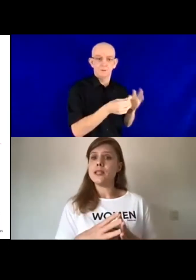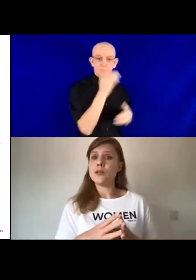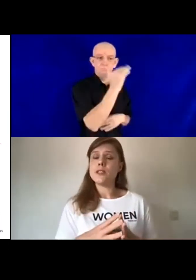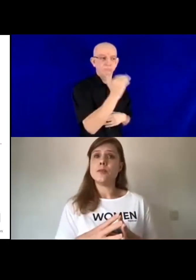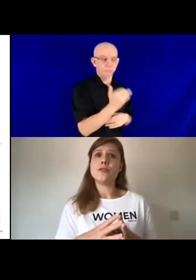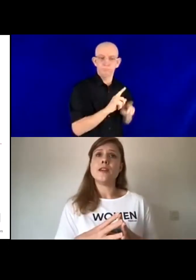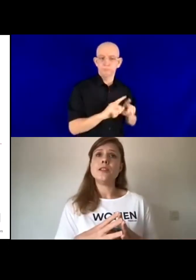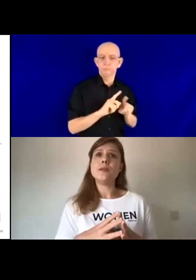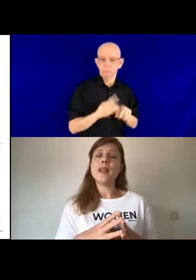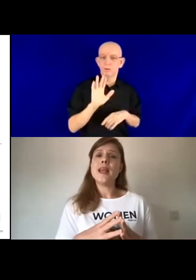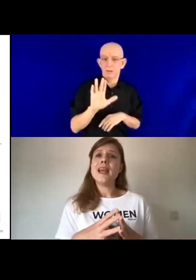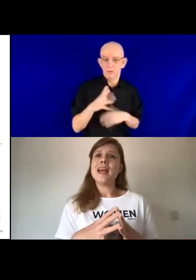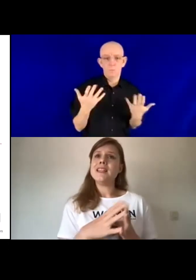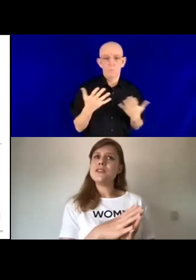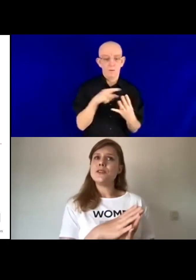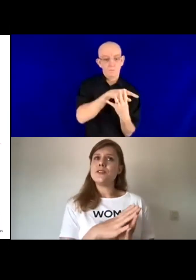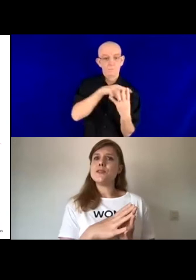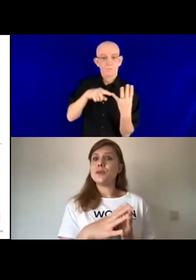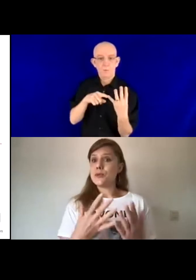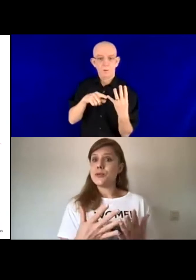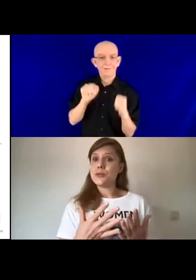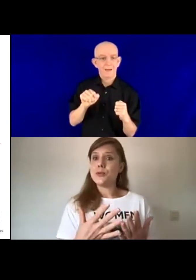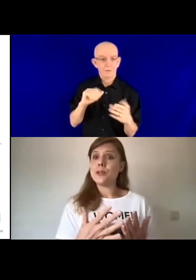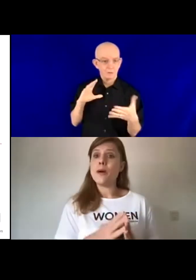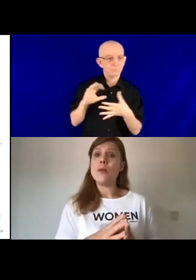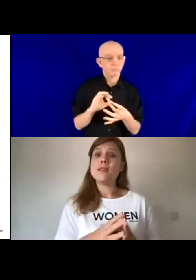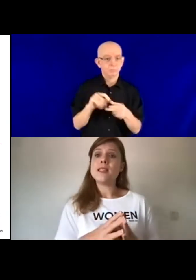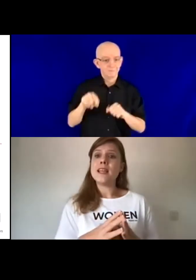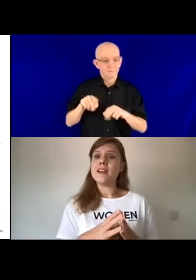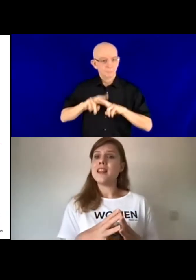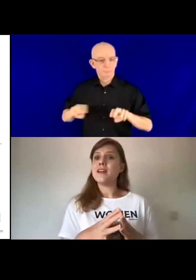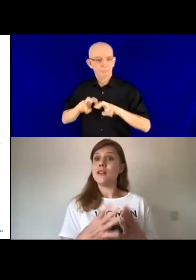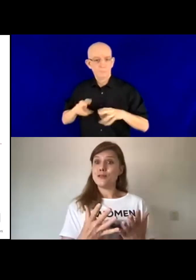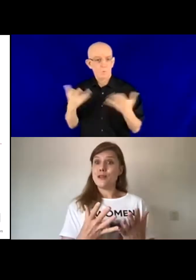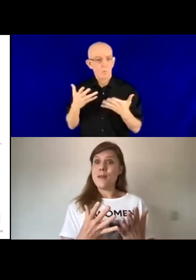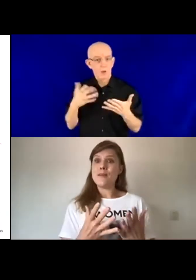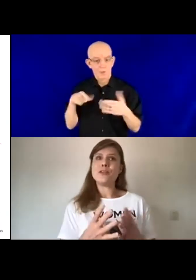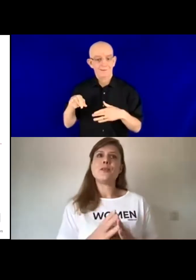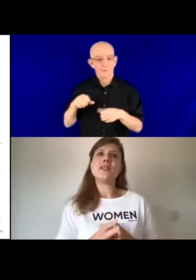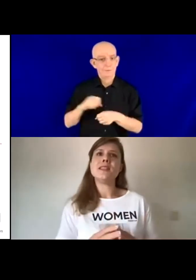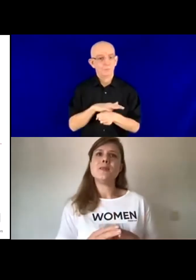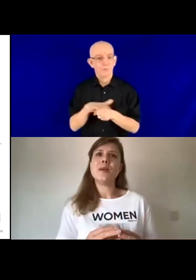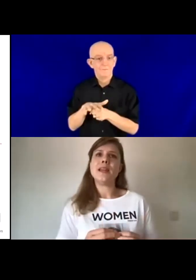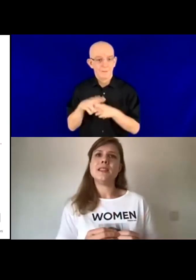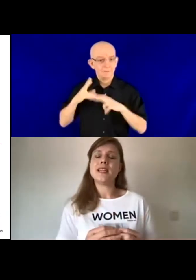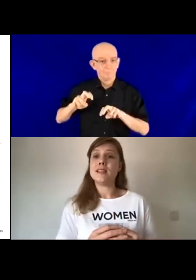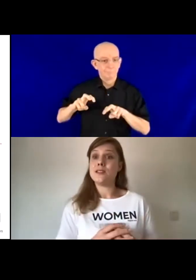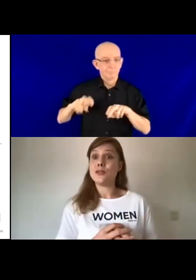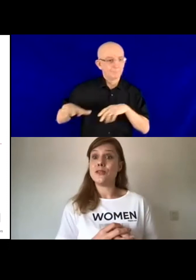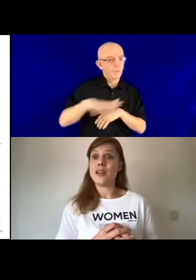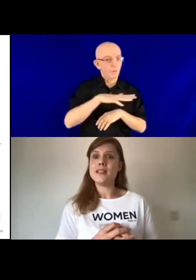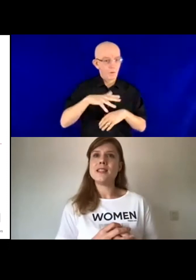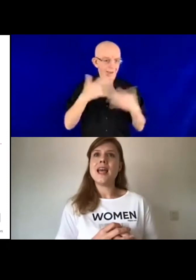language interpreting profession. And these surveys were also supported by WASLI, and I think a lot of the members participated in